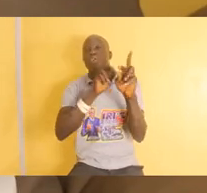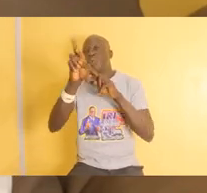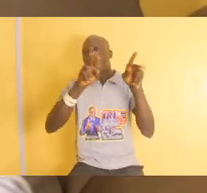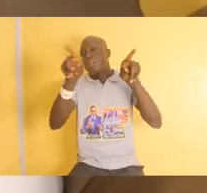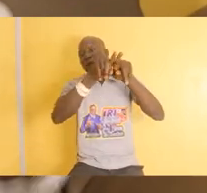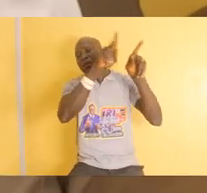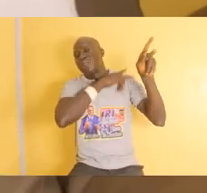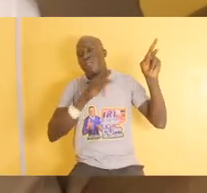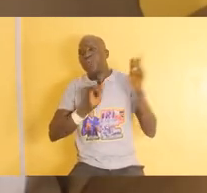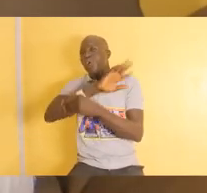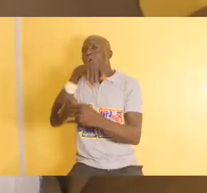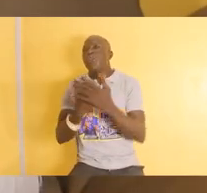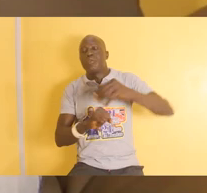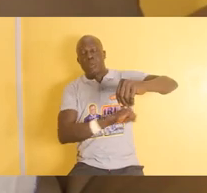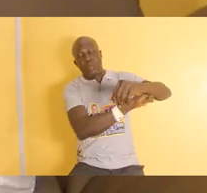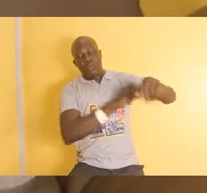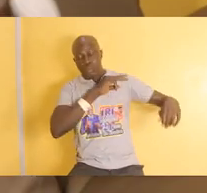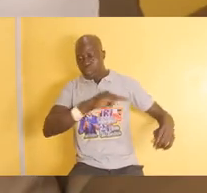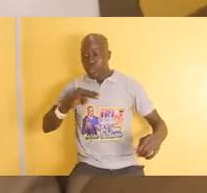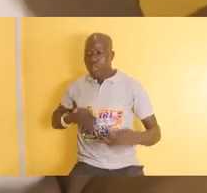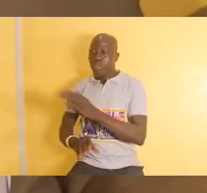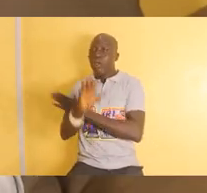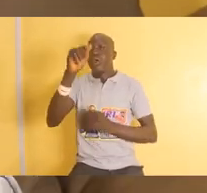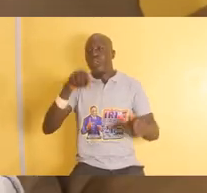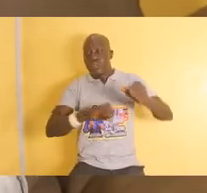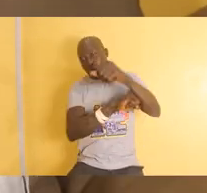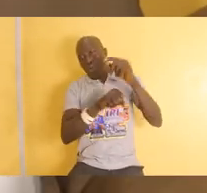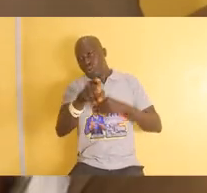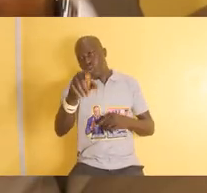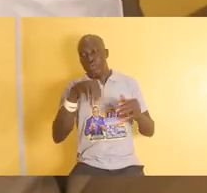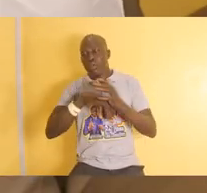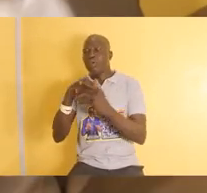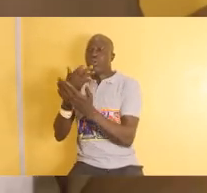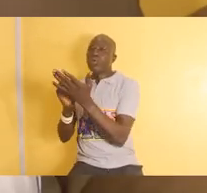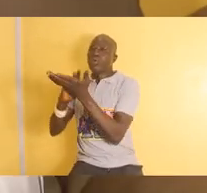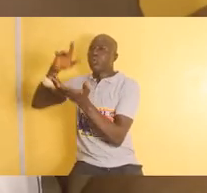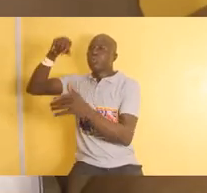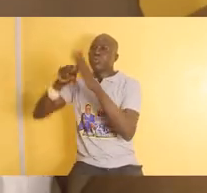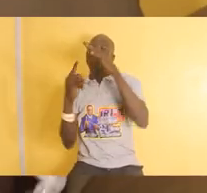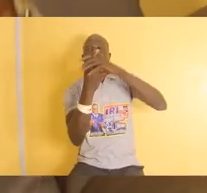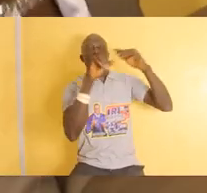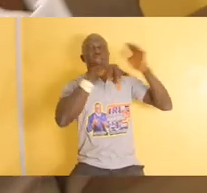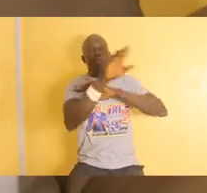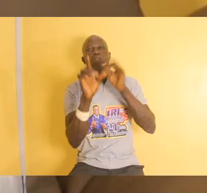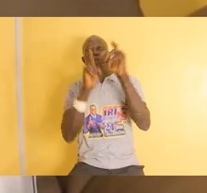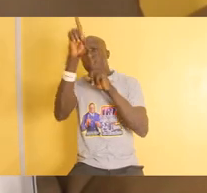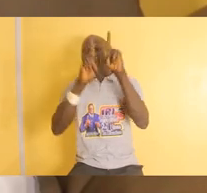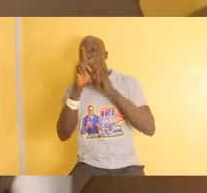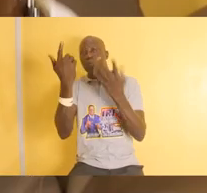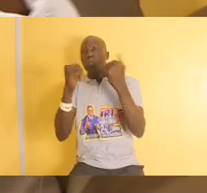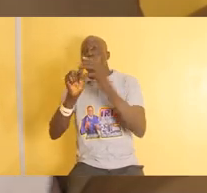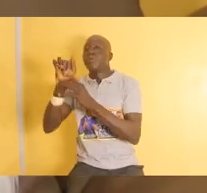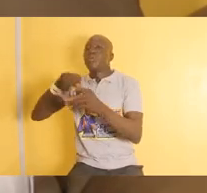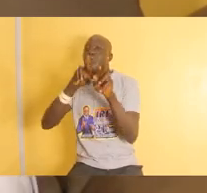Amen. Amen. Amen. Amen. Support Amen. Amen. Amen. Amen. Amen. Amen. Amen. Amen. Amen.